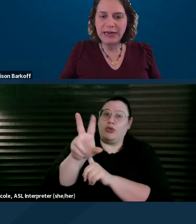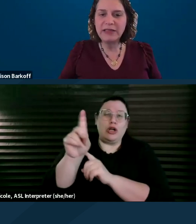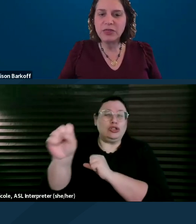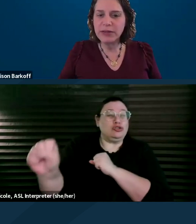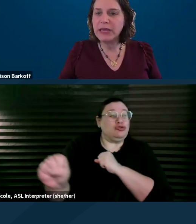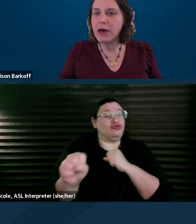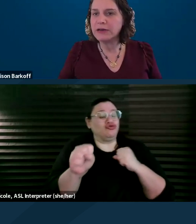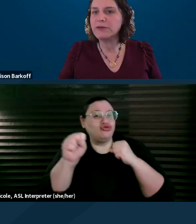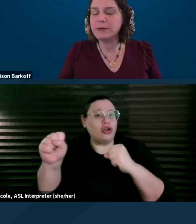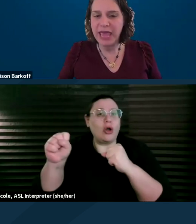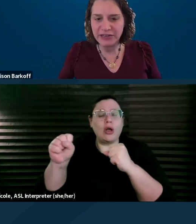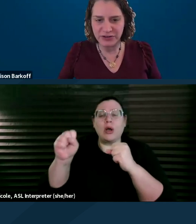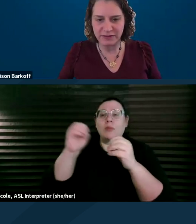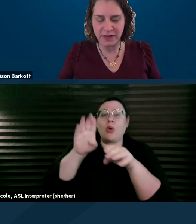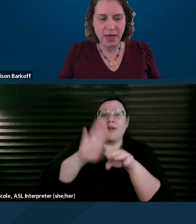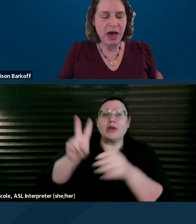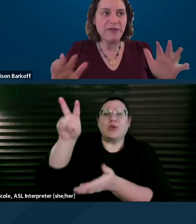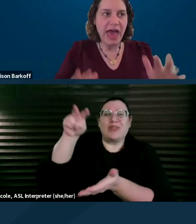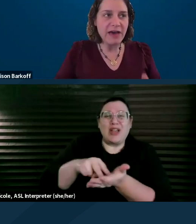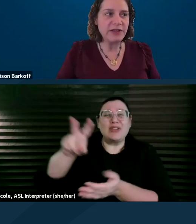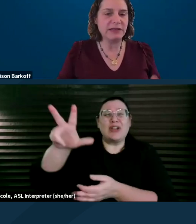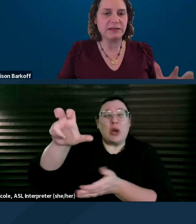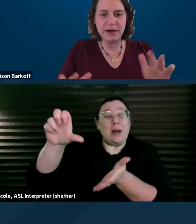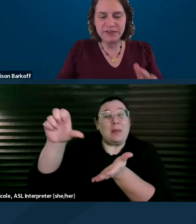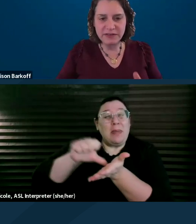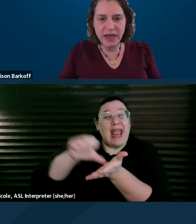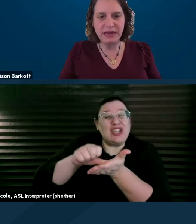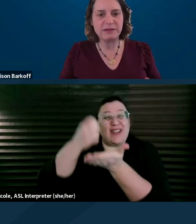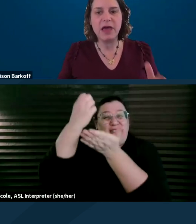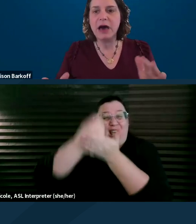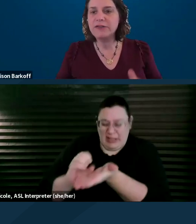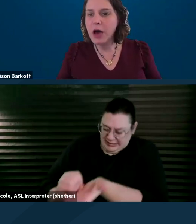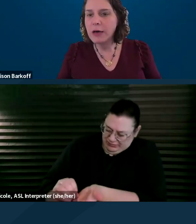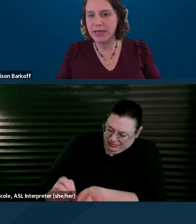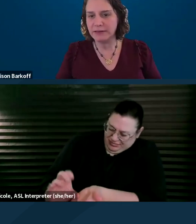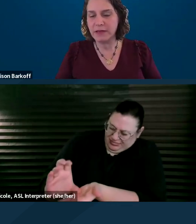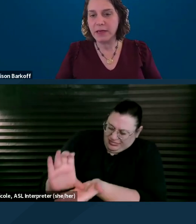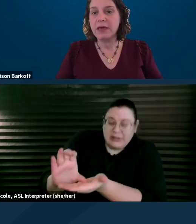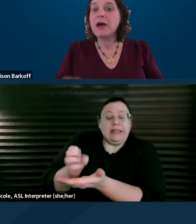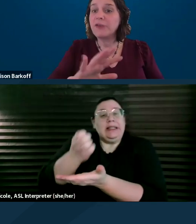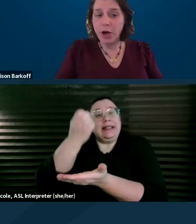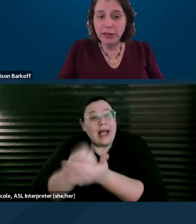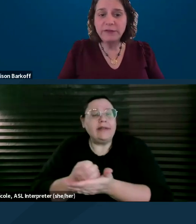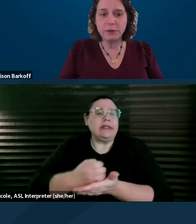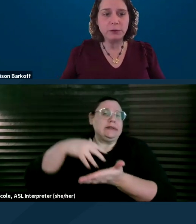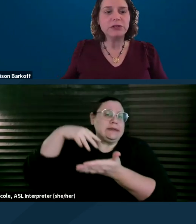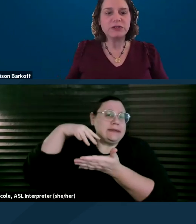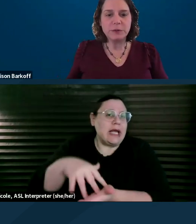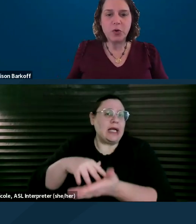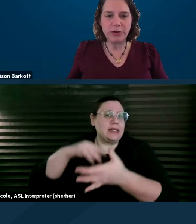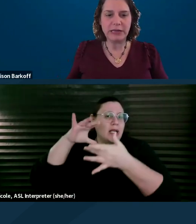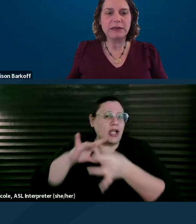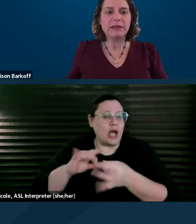than 2,300 pages of evidence, of studies, of comments from all of